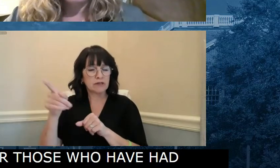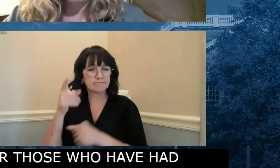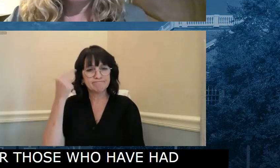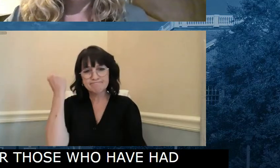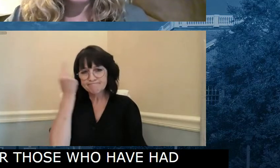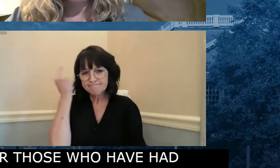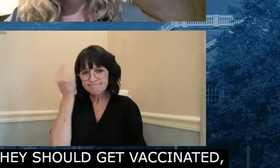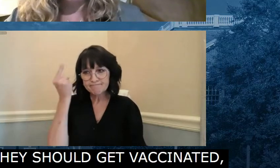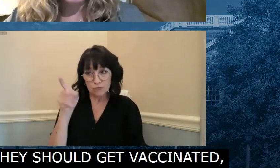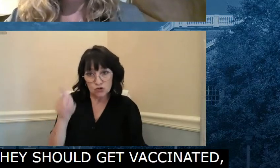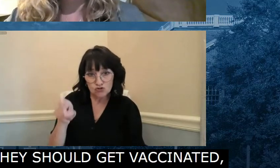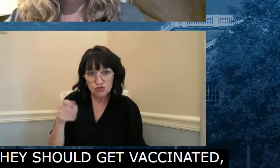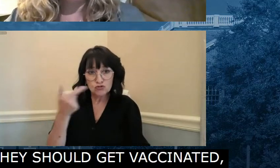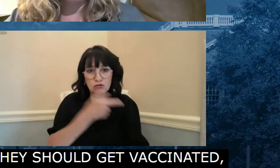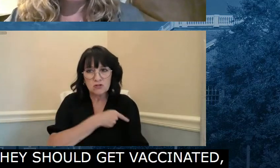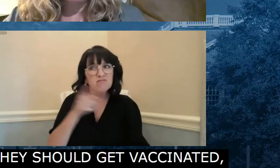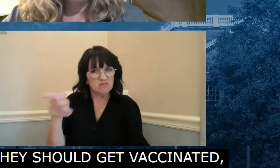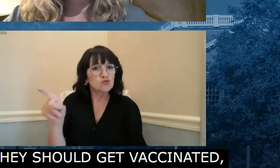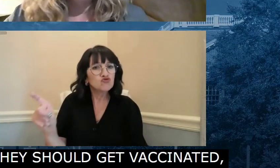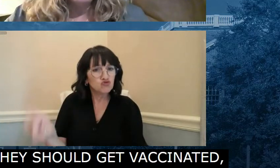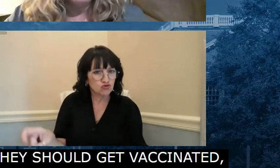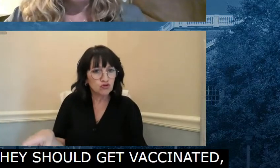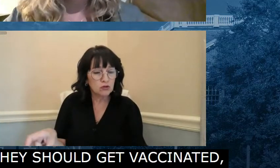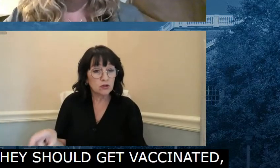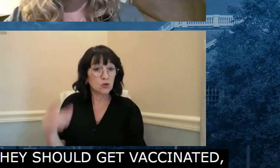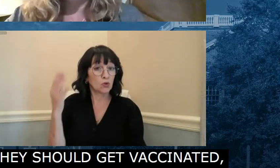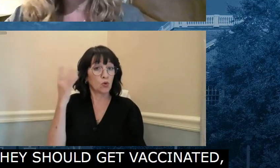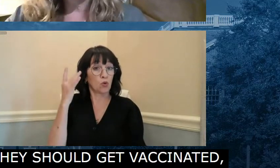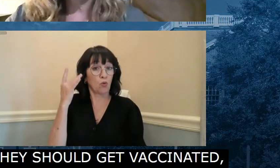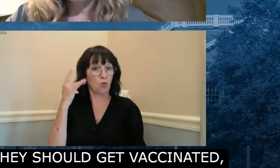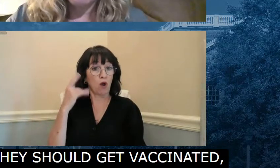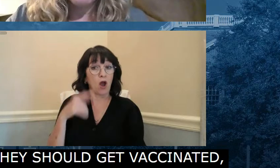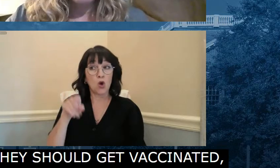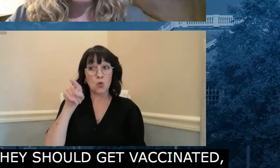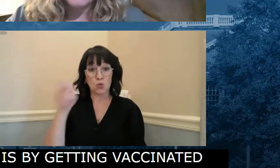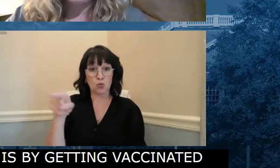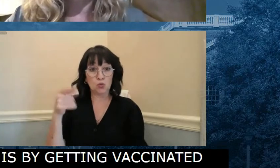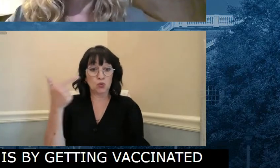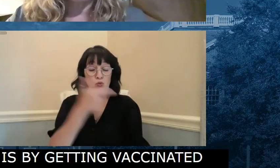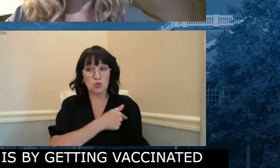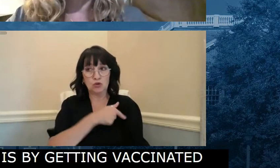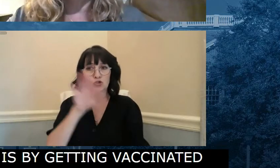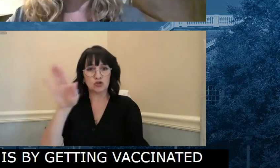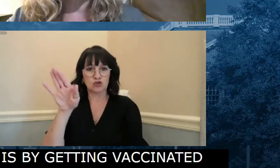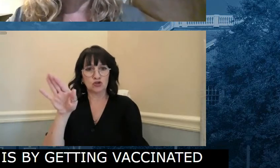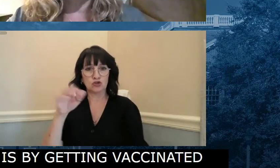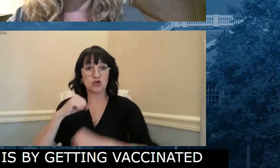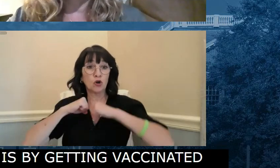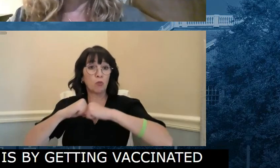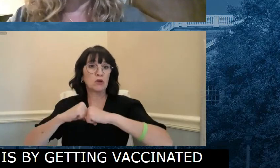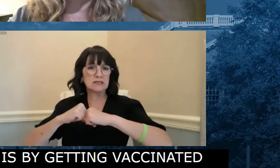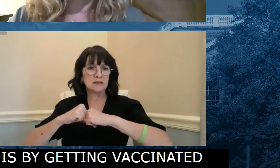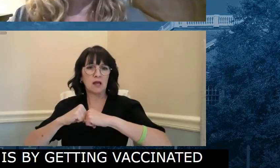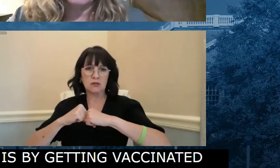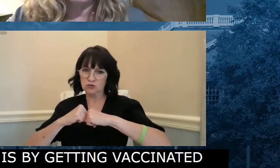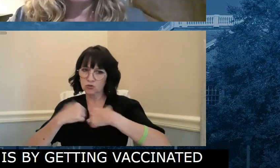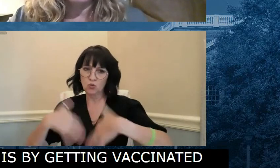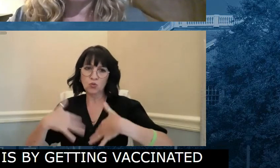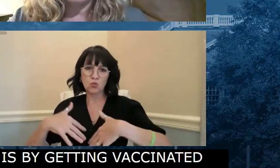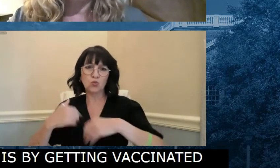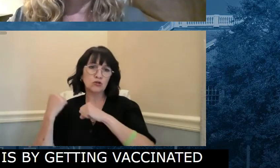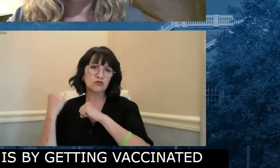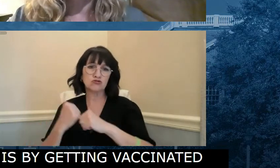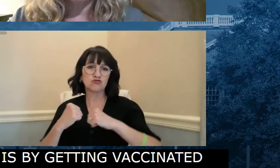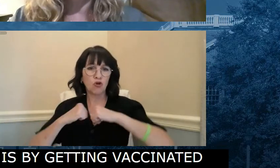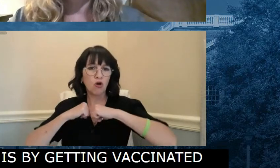is by getting vaccinated, you should have some pretty strong protection against getting COVID-19